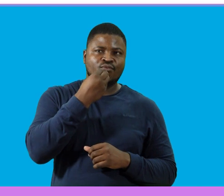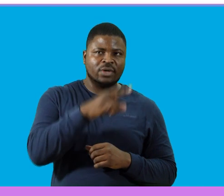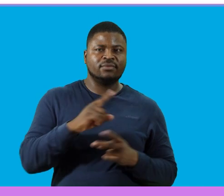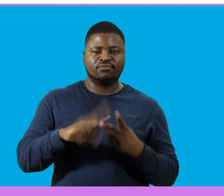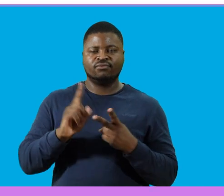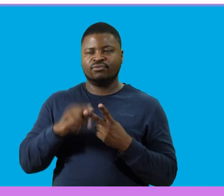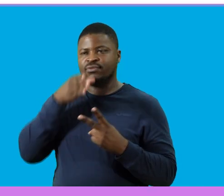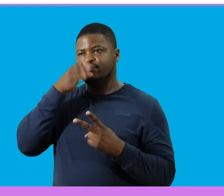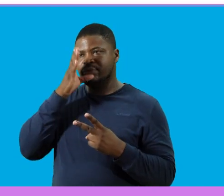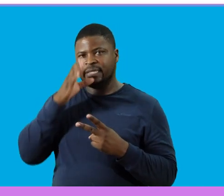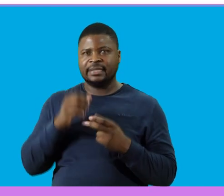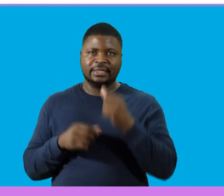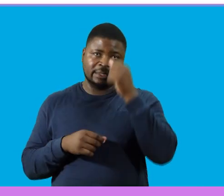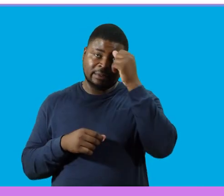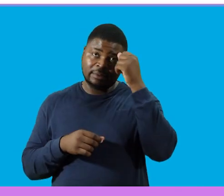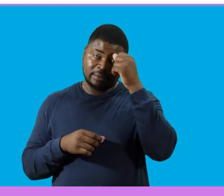drinks,